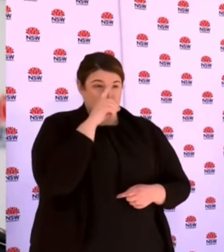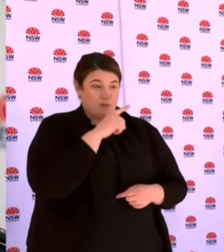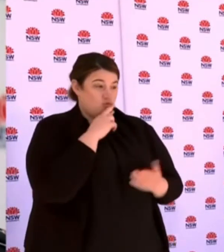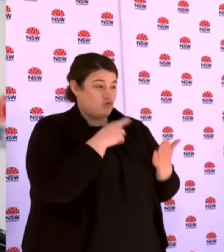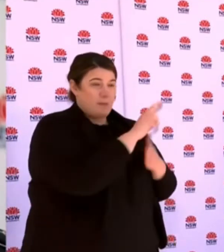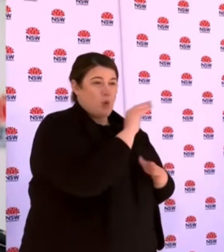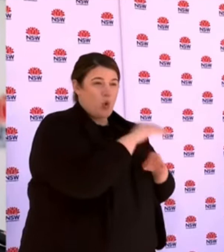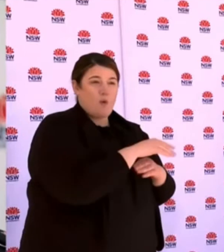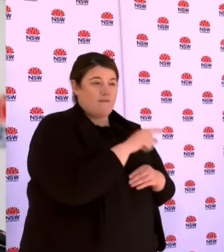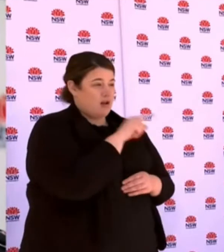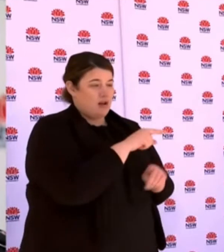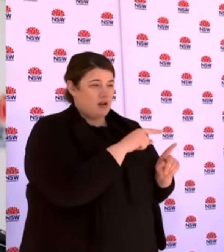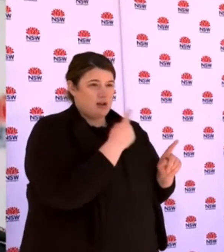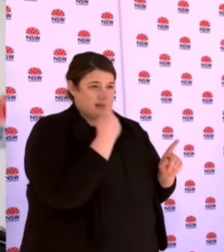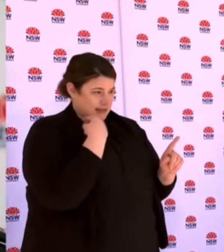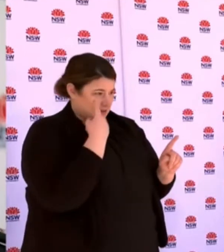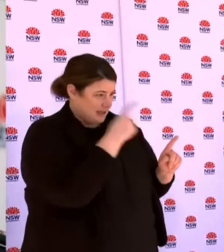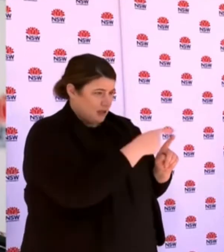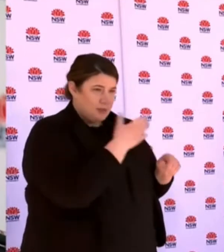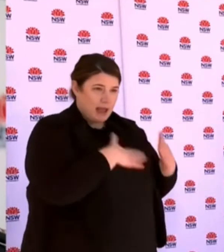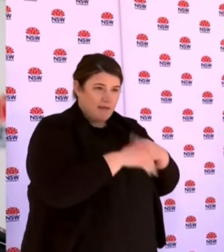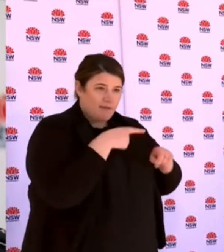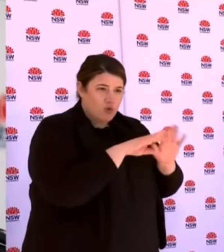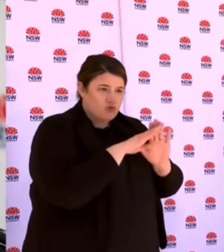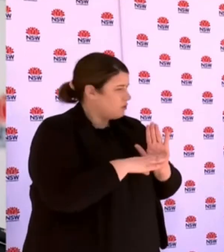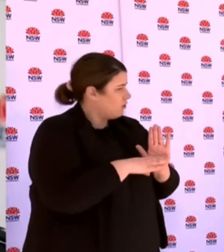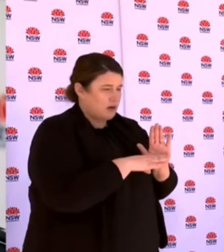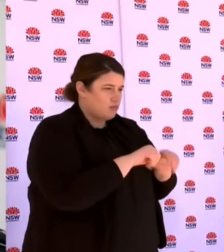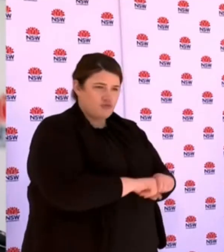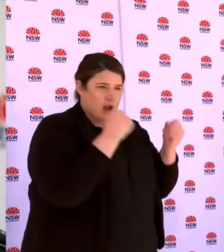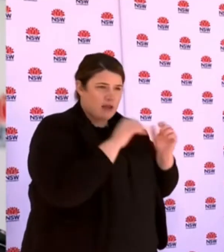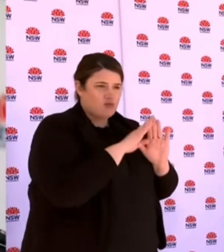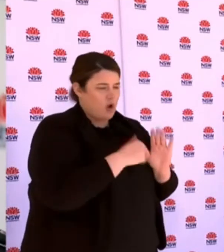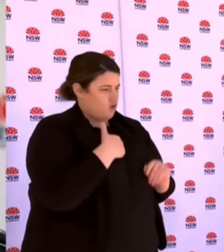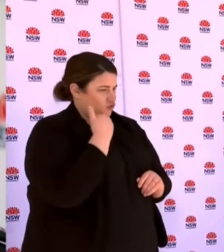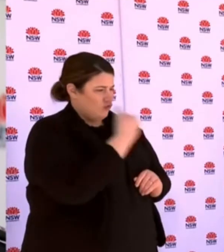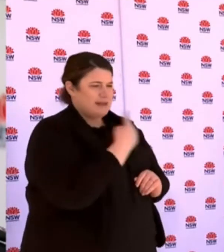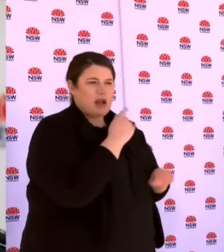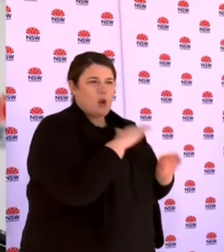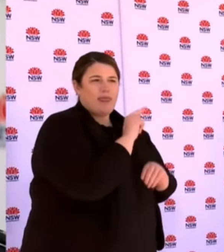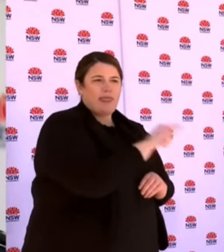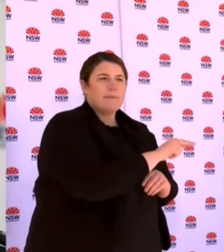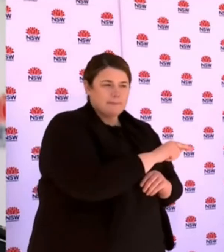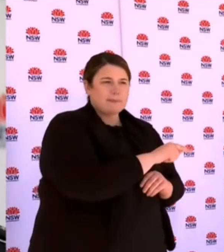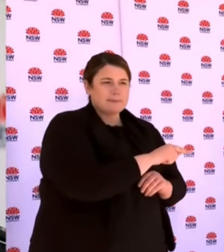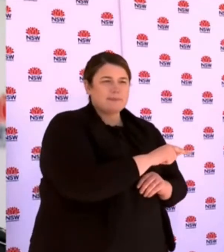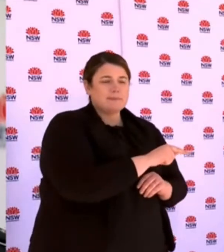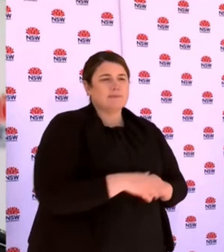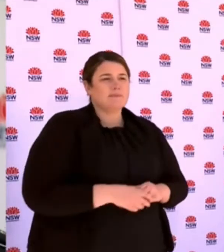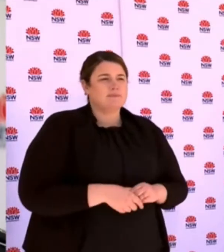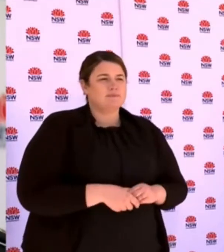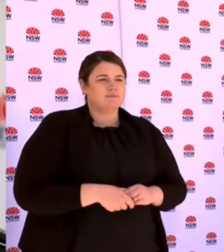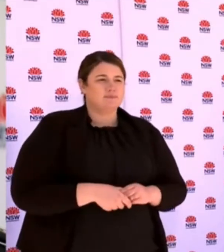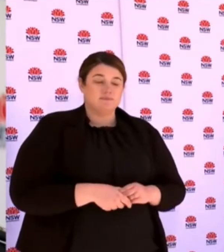350 reports to Crime Stoppers, people that are witnessing behaviour that contravenes the public health orders and reporting that to police,